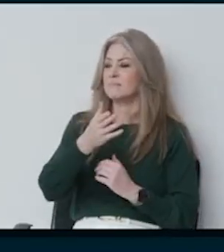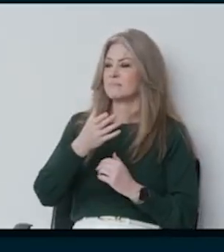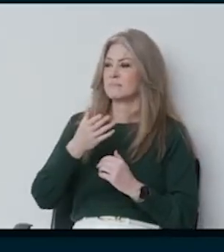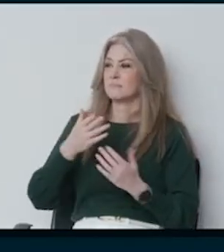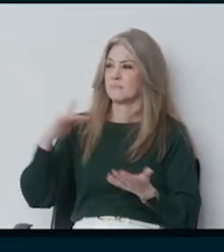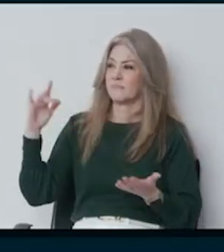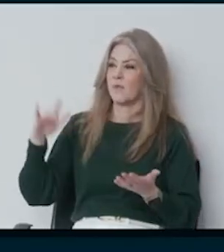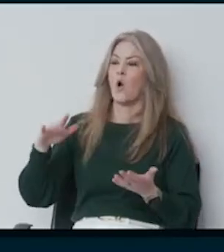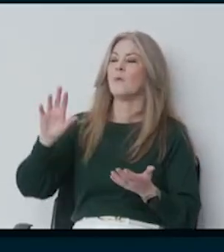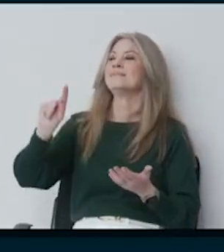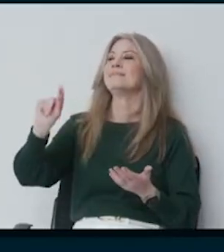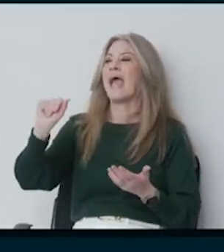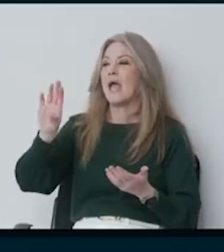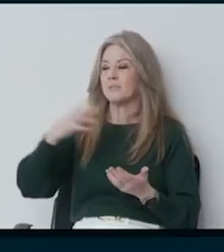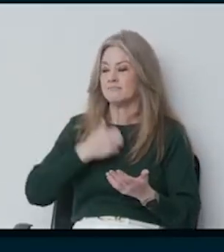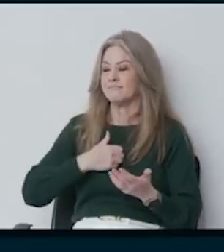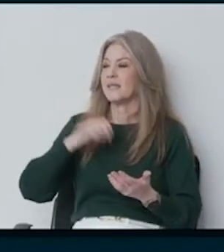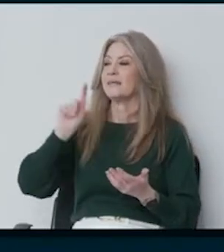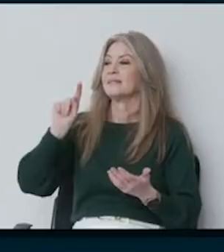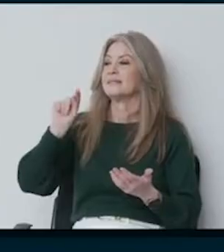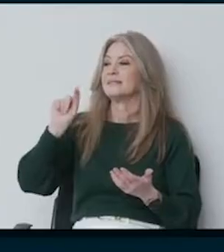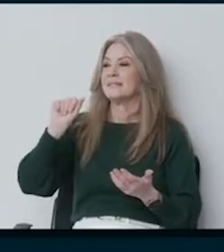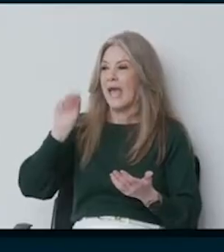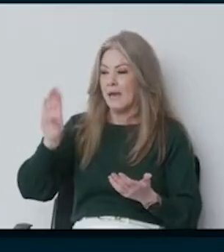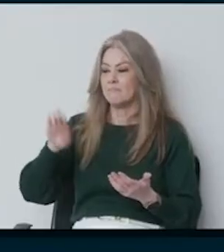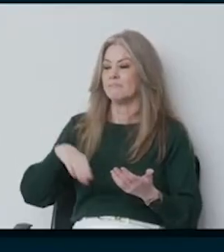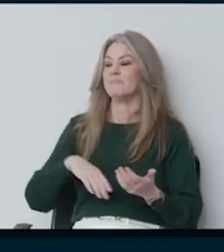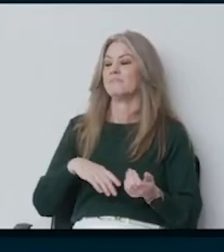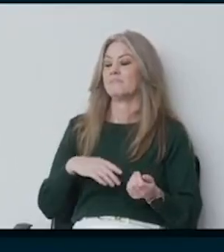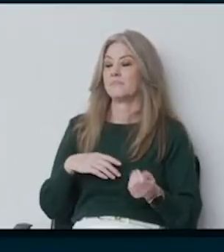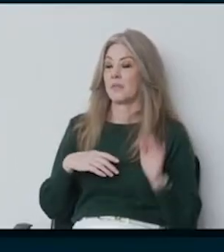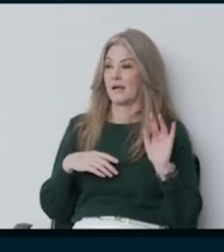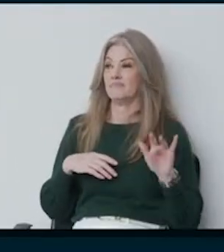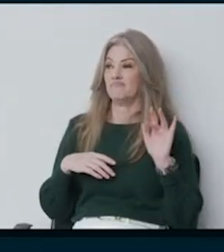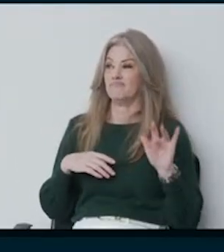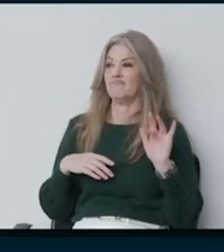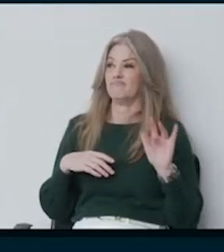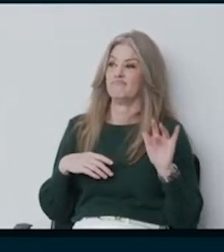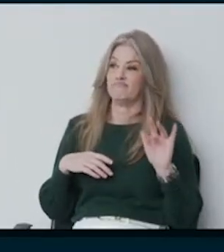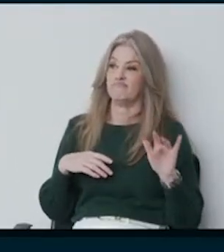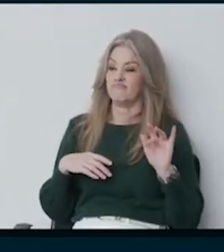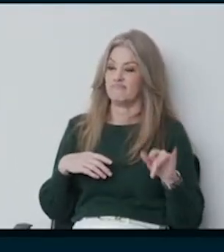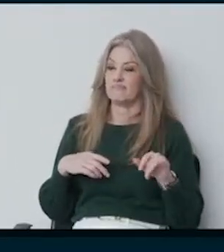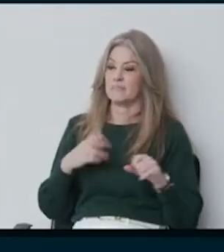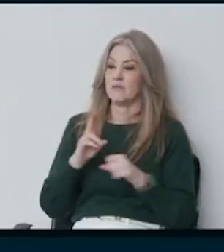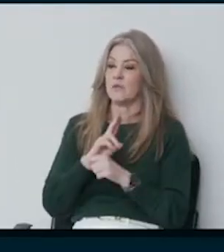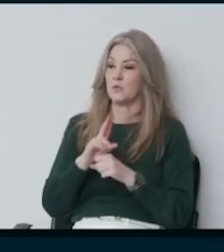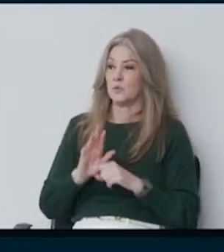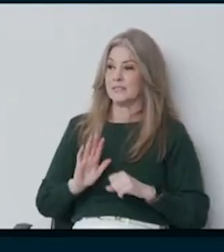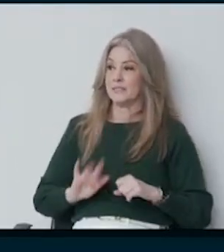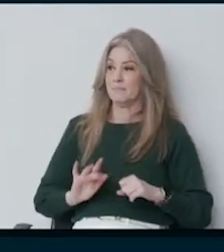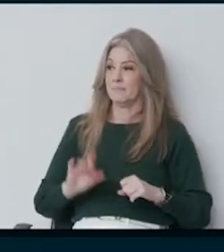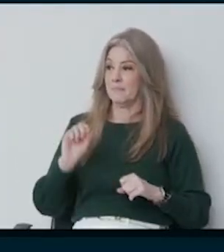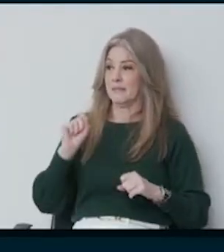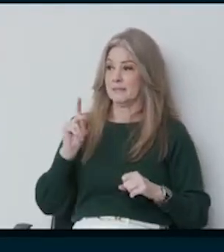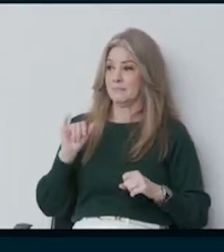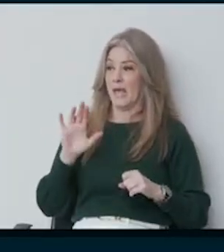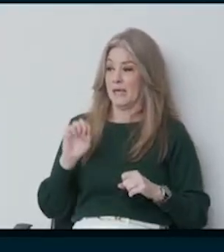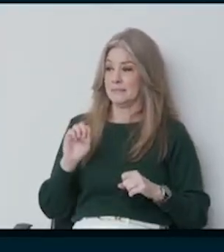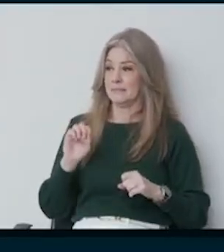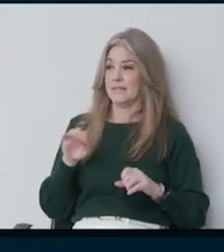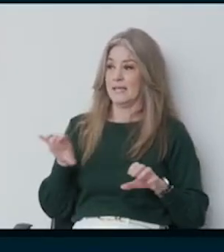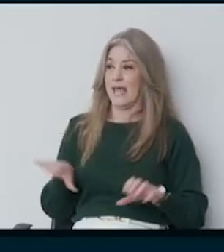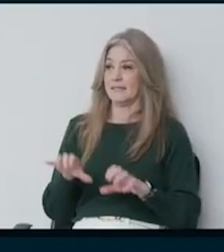that tab key, they stop at all the interactive elements. And when they get to an interactive element, they're going to use spacebar and enter to activate the